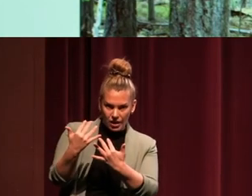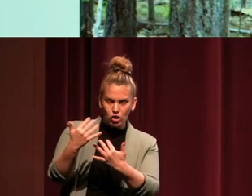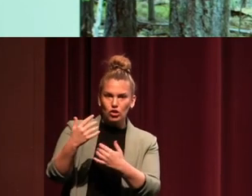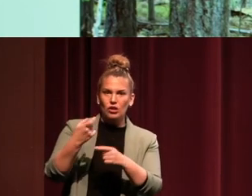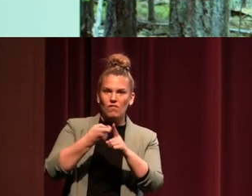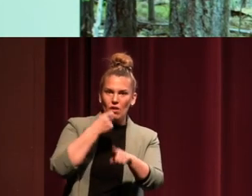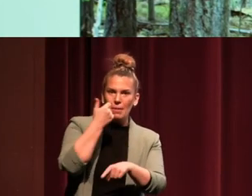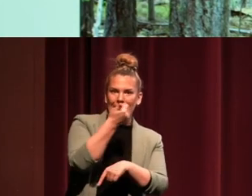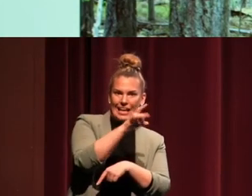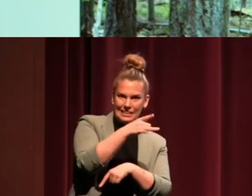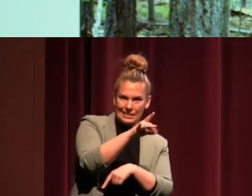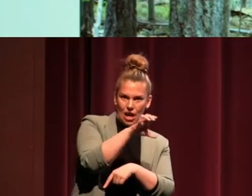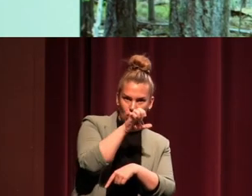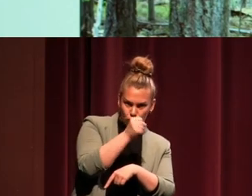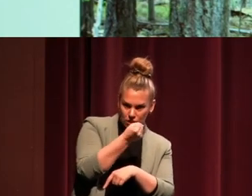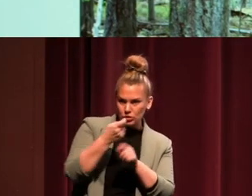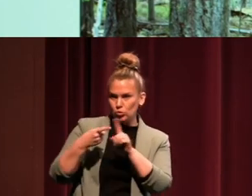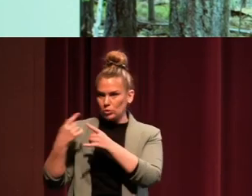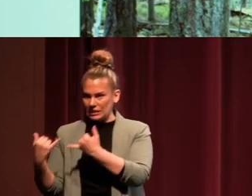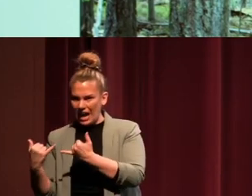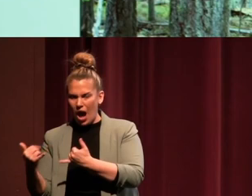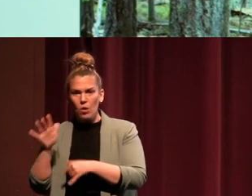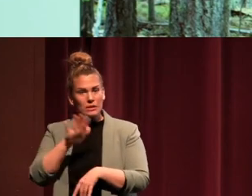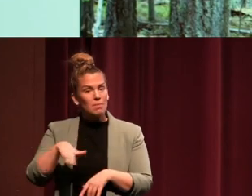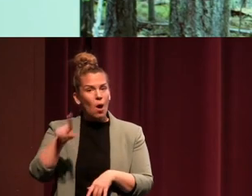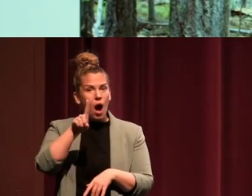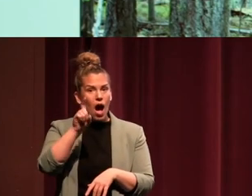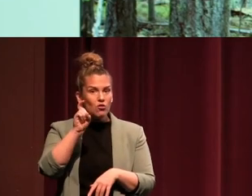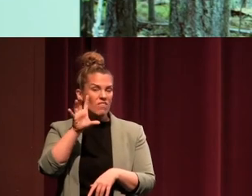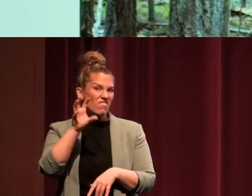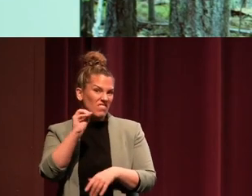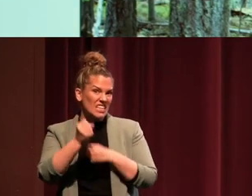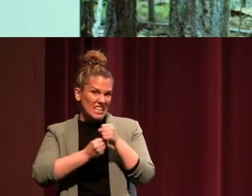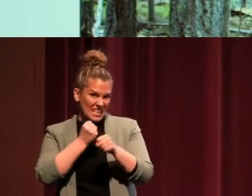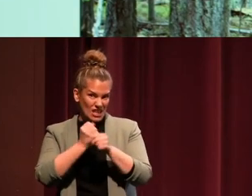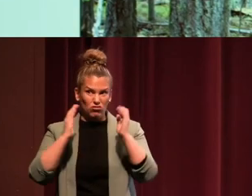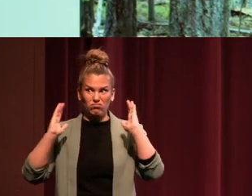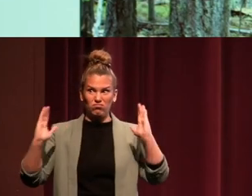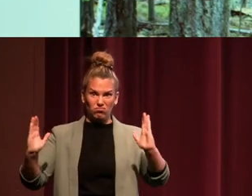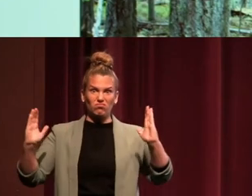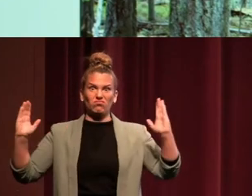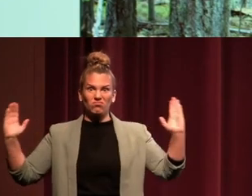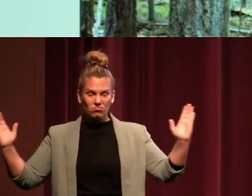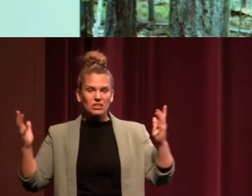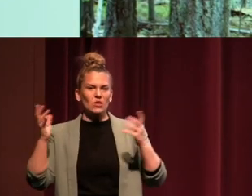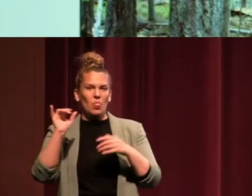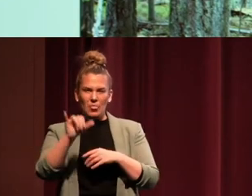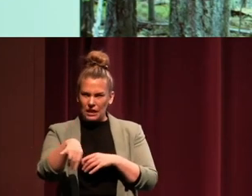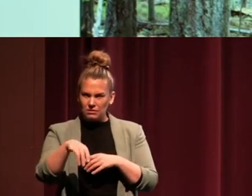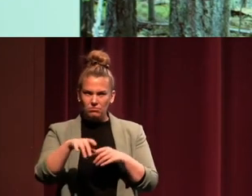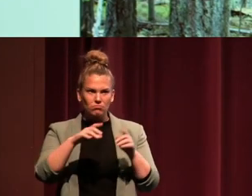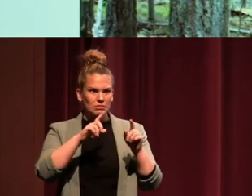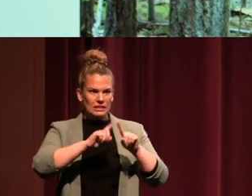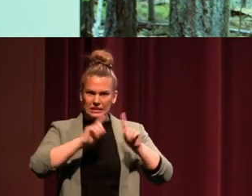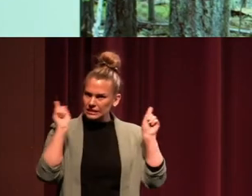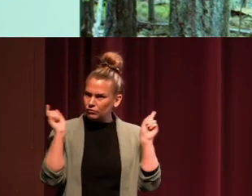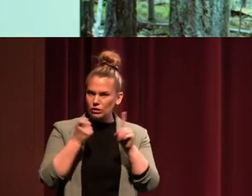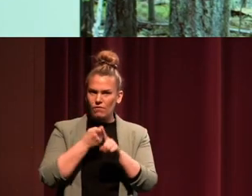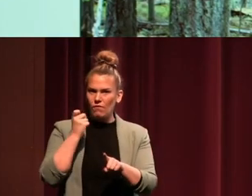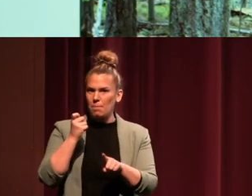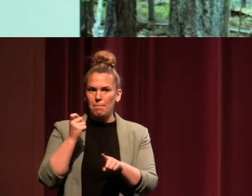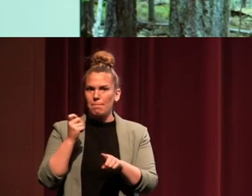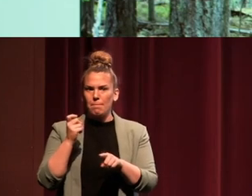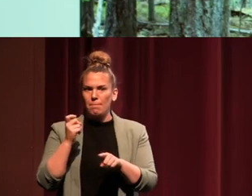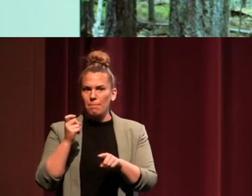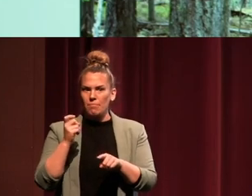day, close to 150 years, to give you an idea of just how departed these forests are from the fire cycle that they need